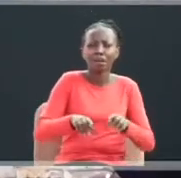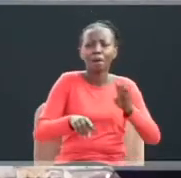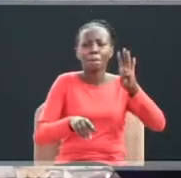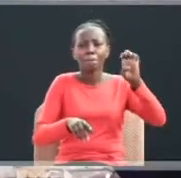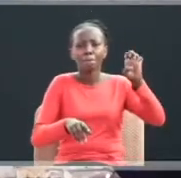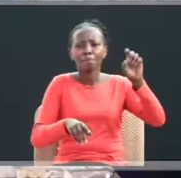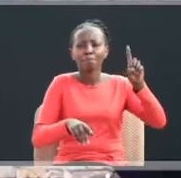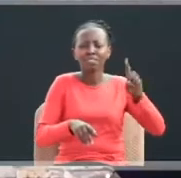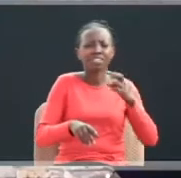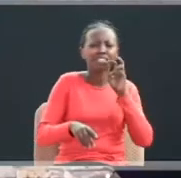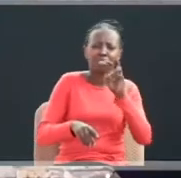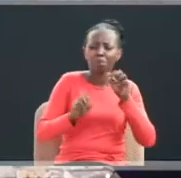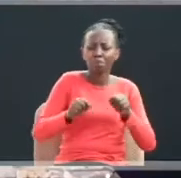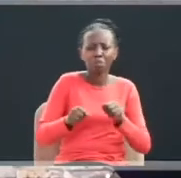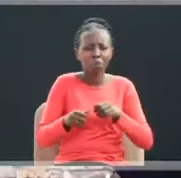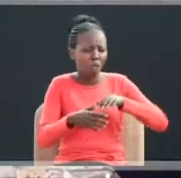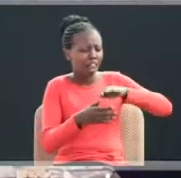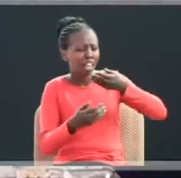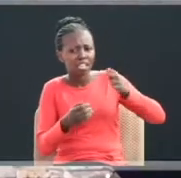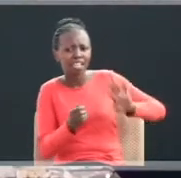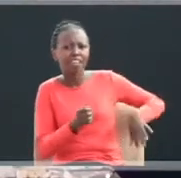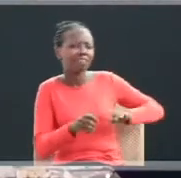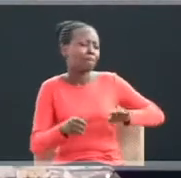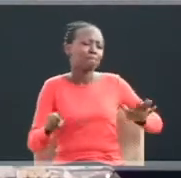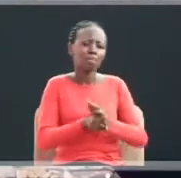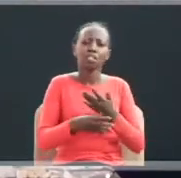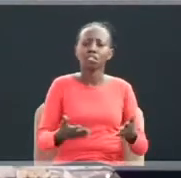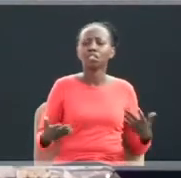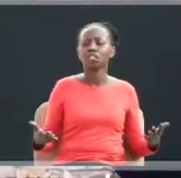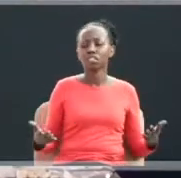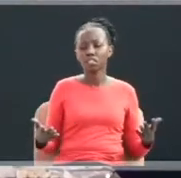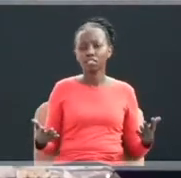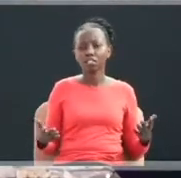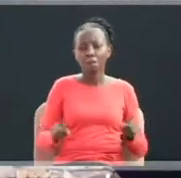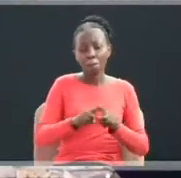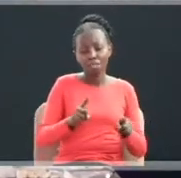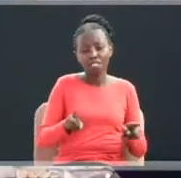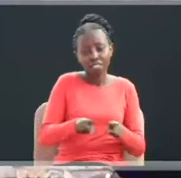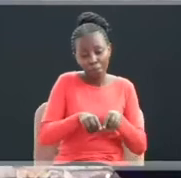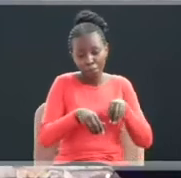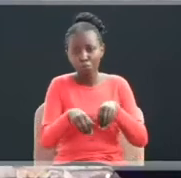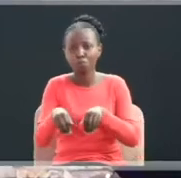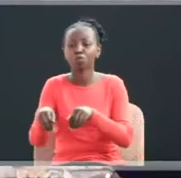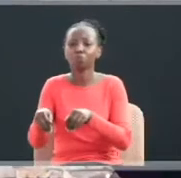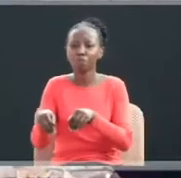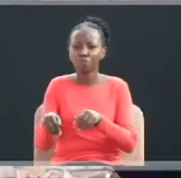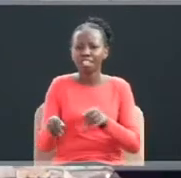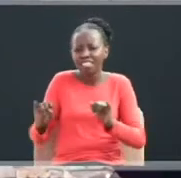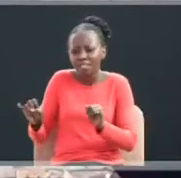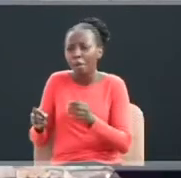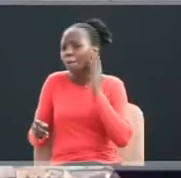see they left so many others. They are just carrying what can be carried and what they can have, and trying to encourage